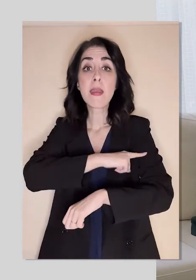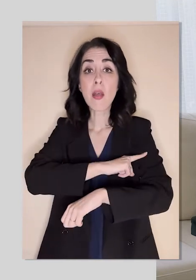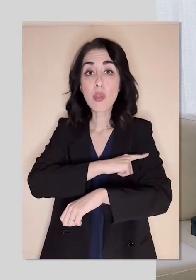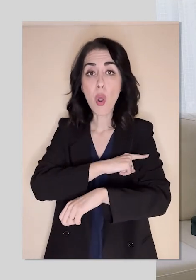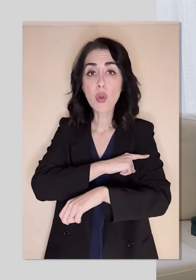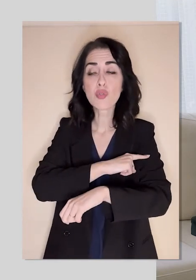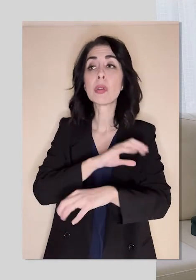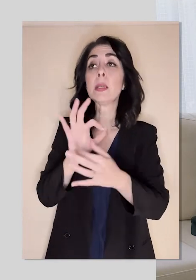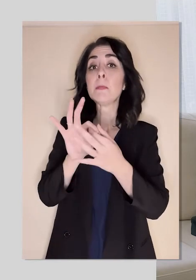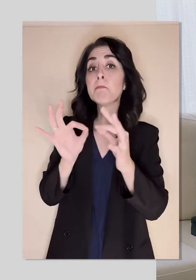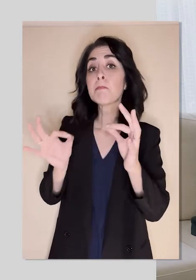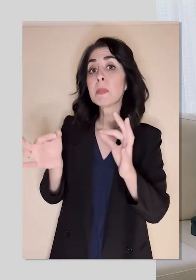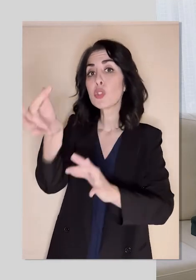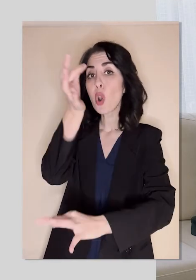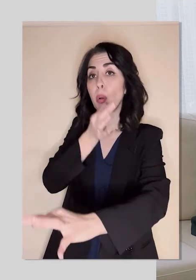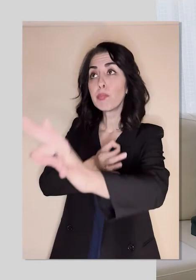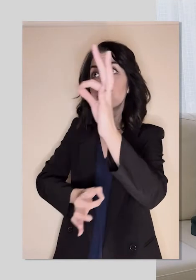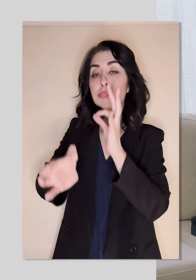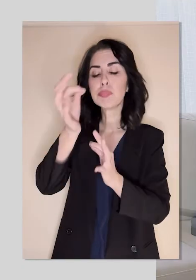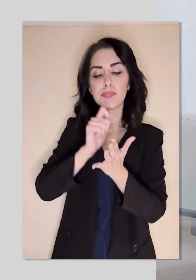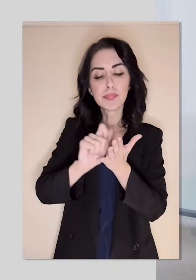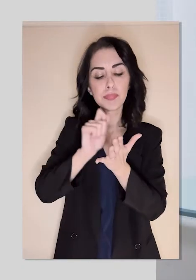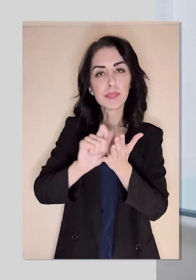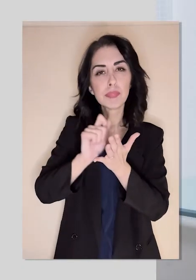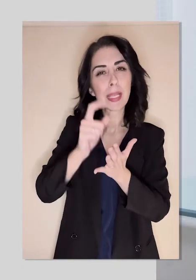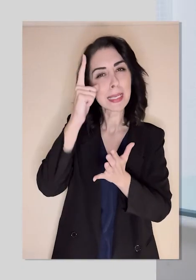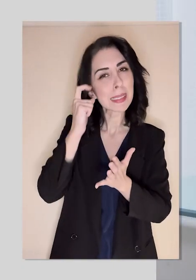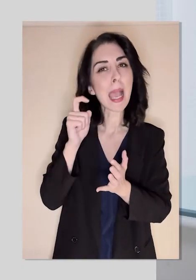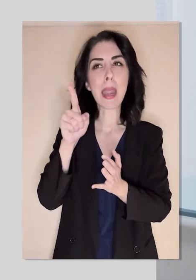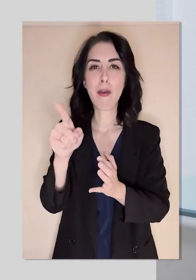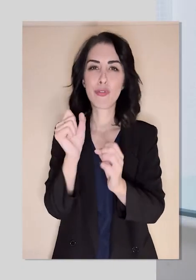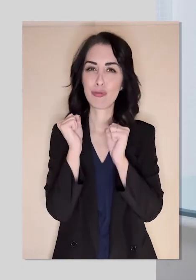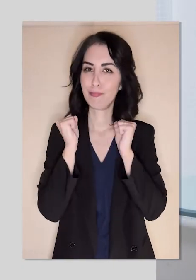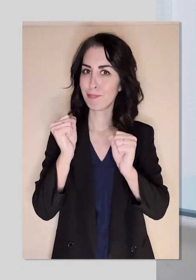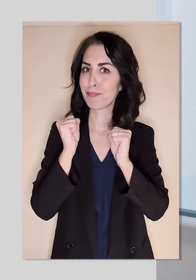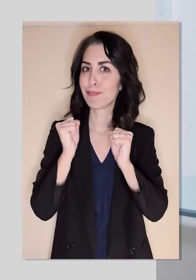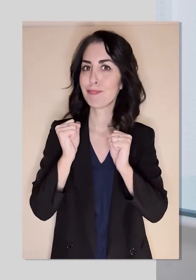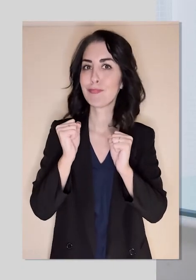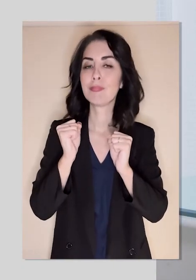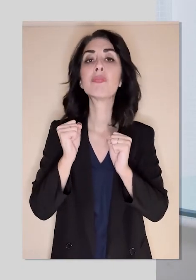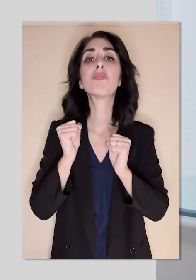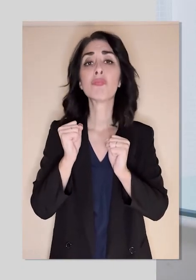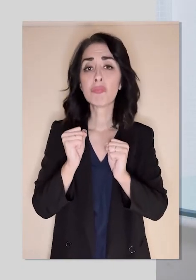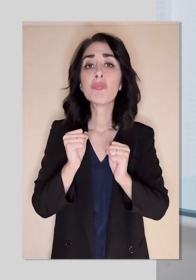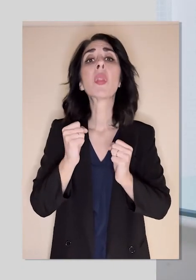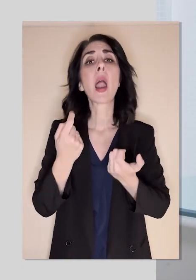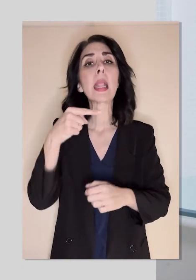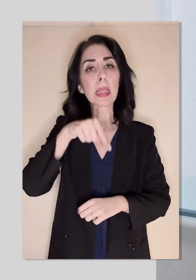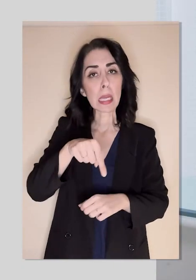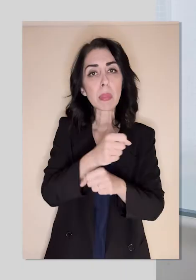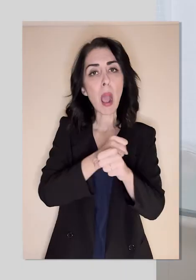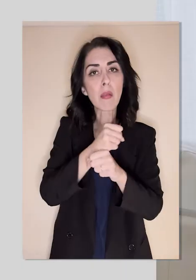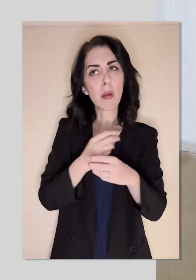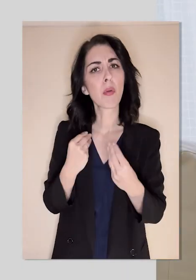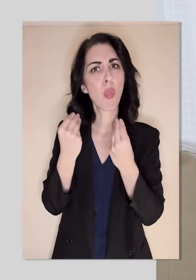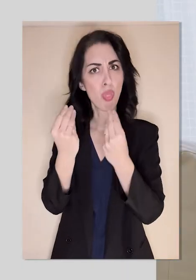knows the patient and he follows the, he avoids any contraindication, you think that triptans are actually a